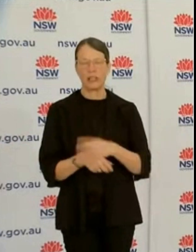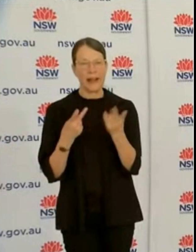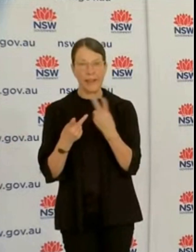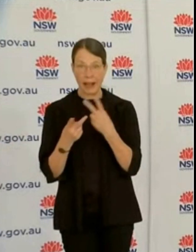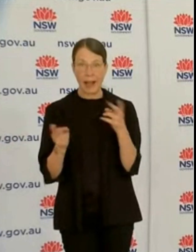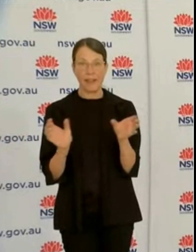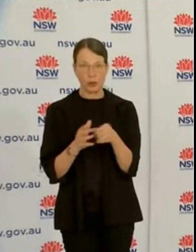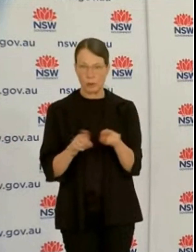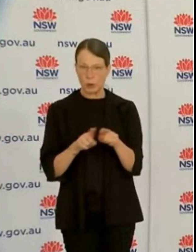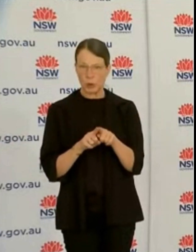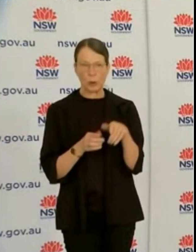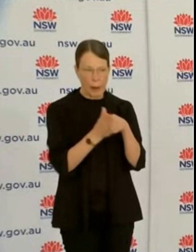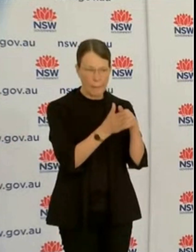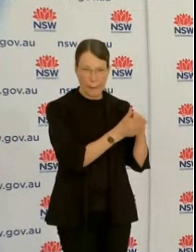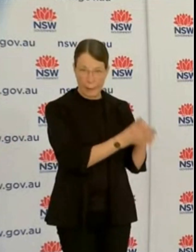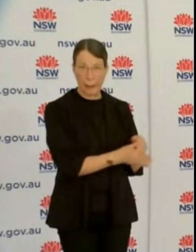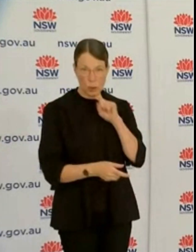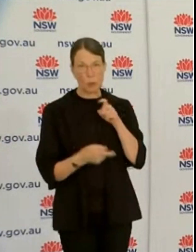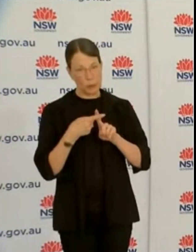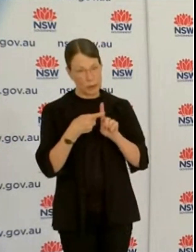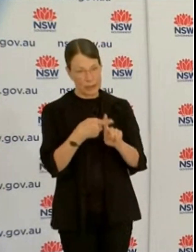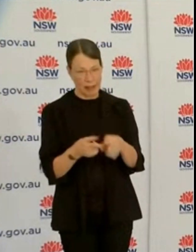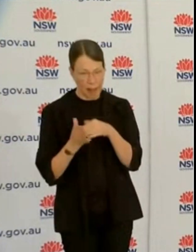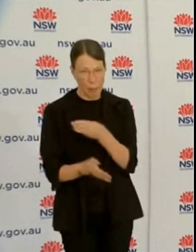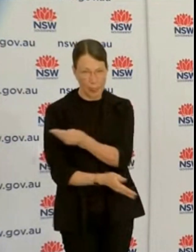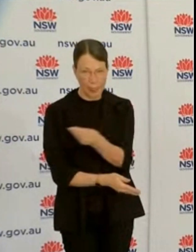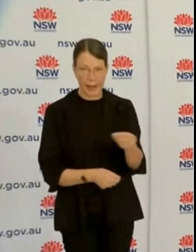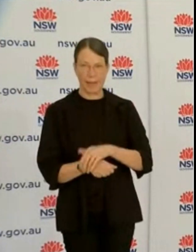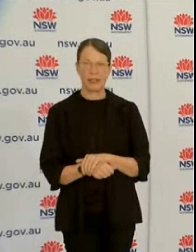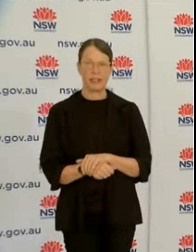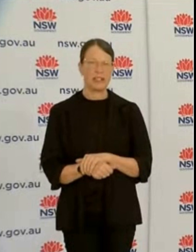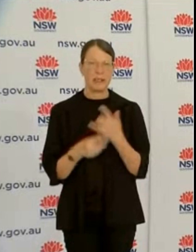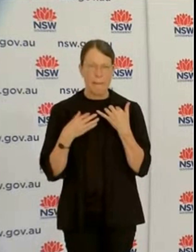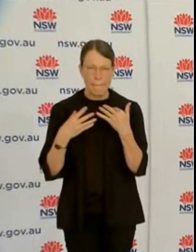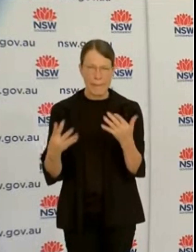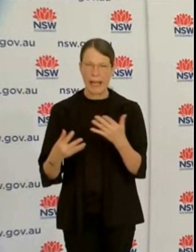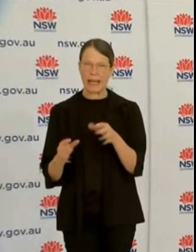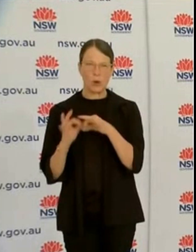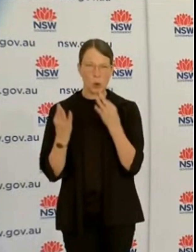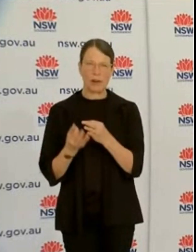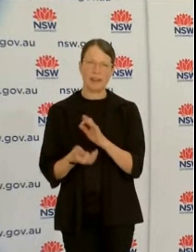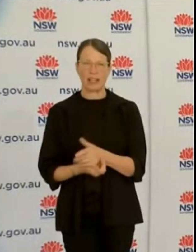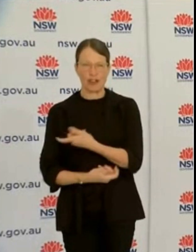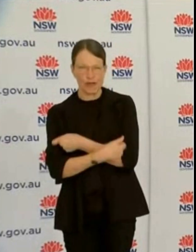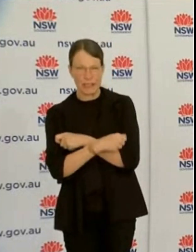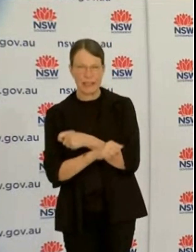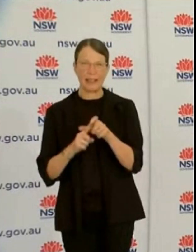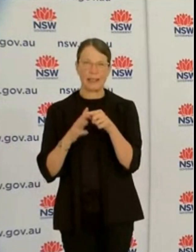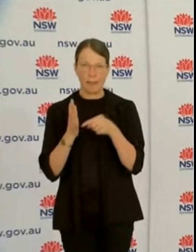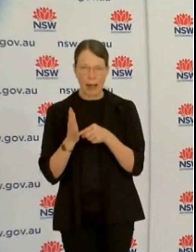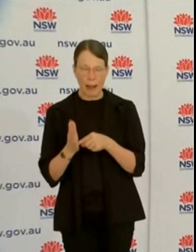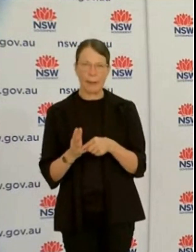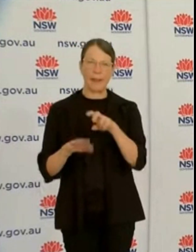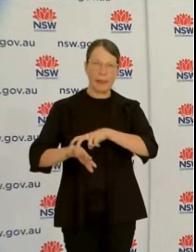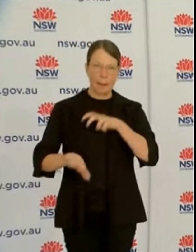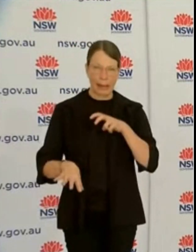supporting communities, and we'll continue to do that. The Department of Resilience, Department of Health, DPC, Police, we're all working together at a very local